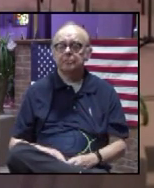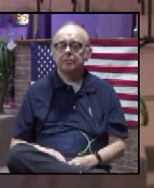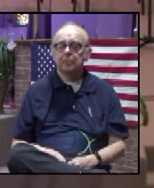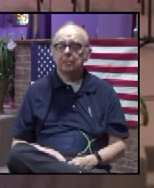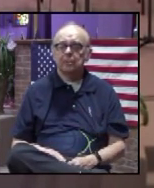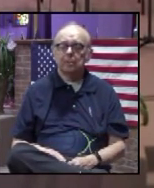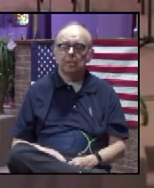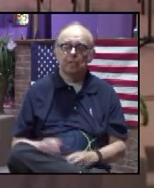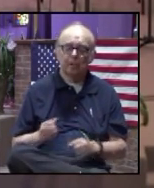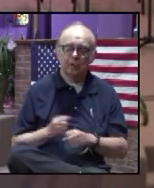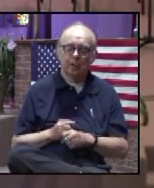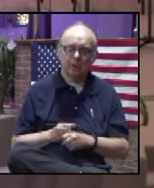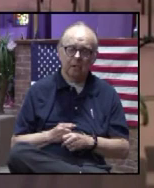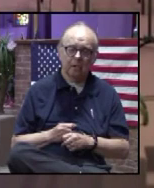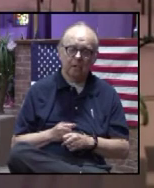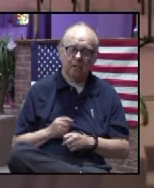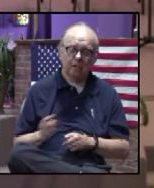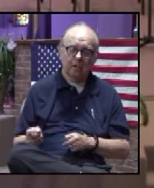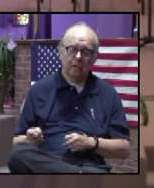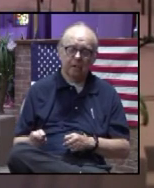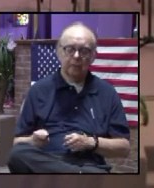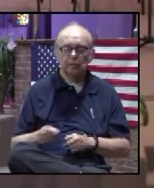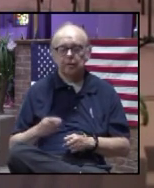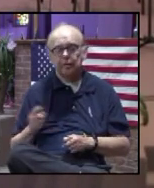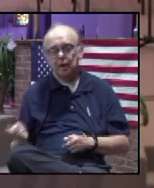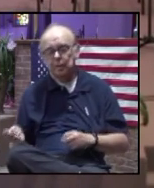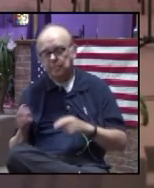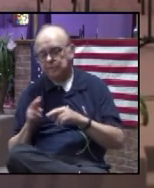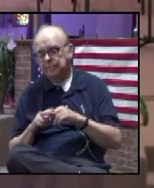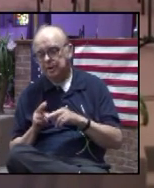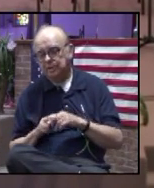and get over into the student driver's seat.